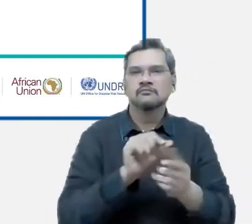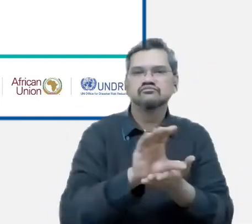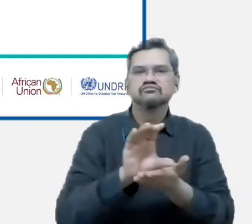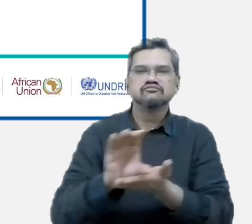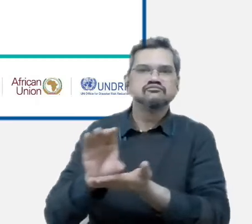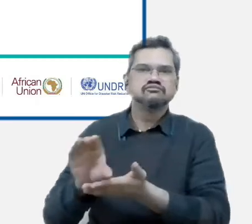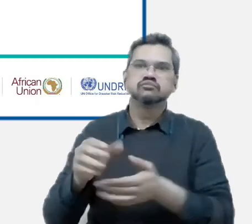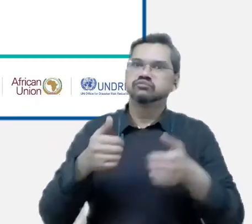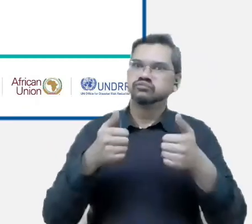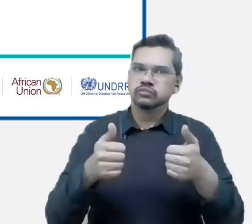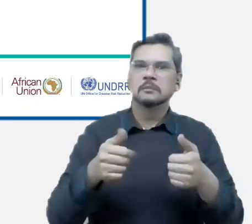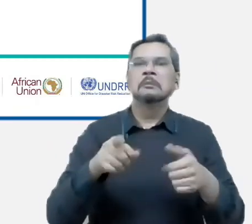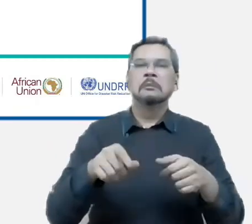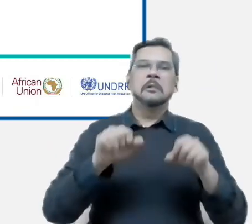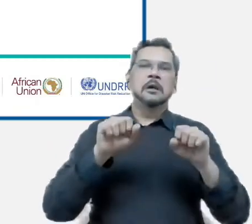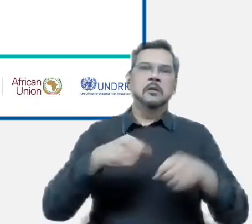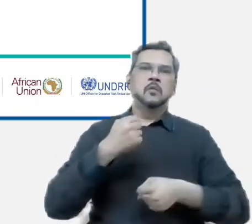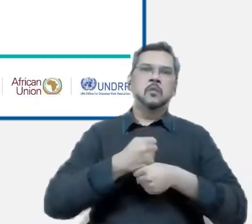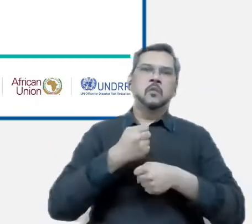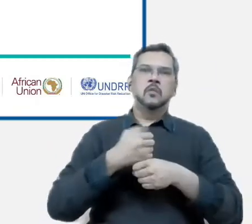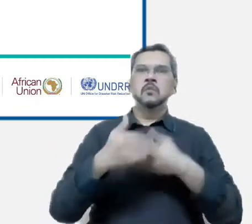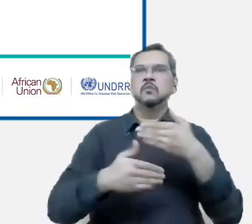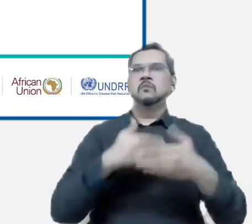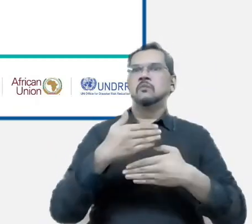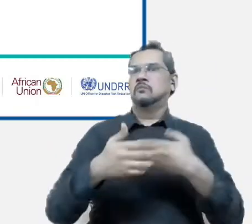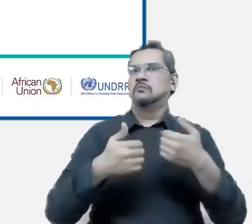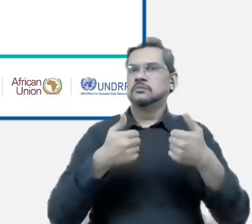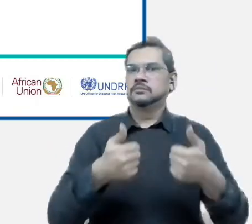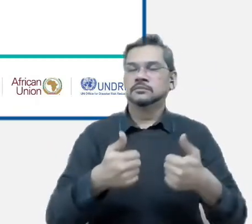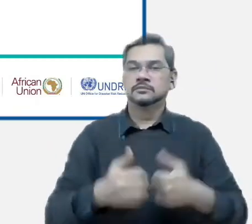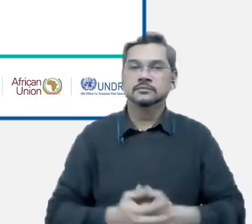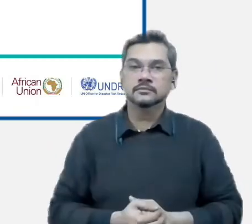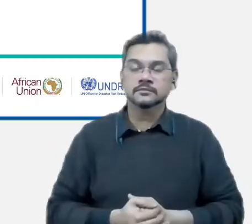in terms of dealing with disasters. My last slide is,